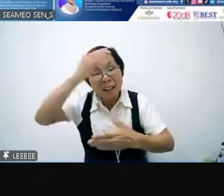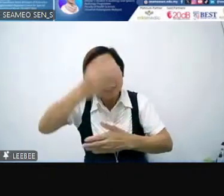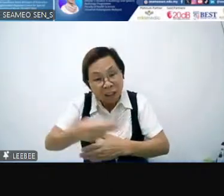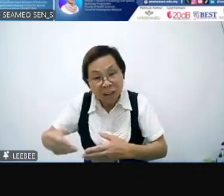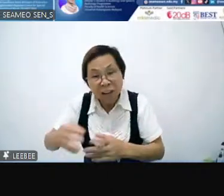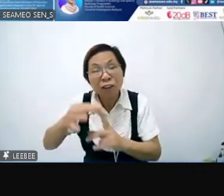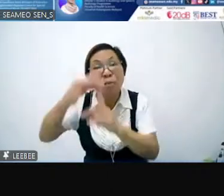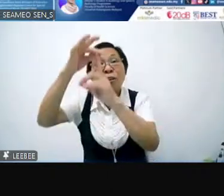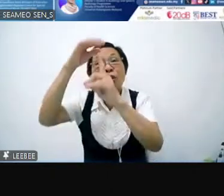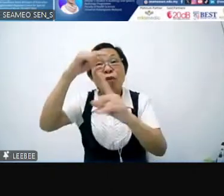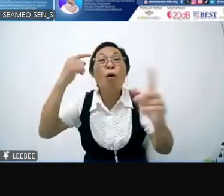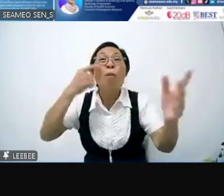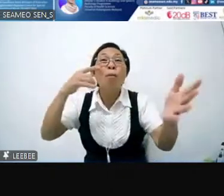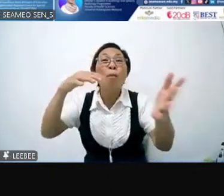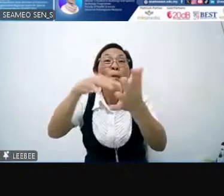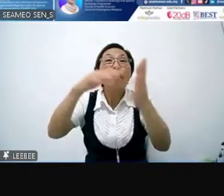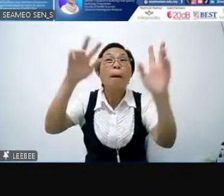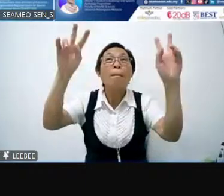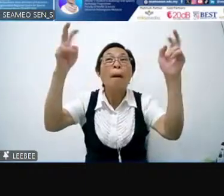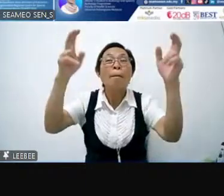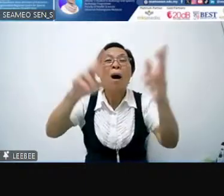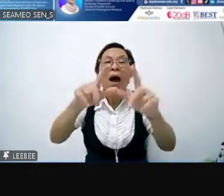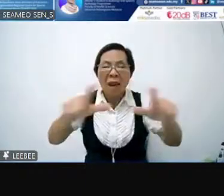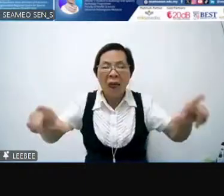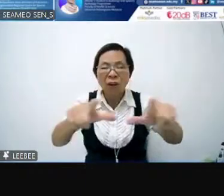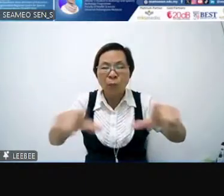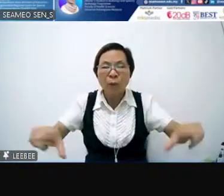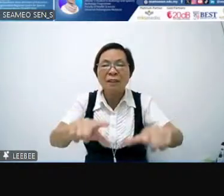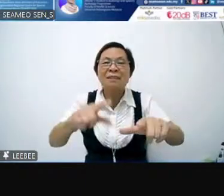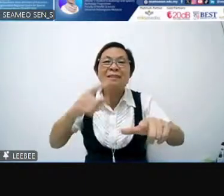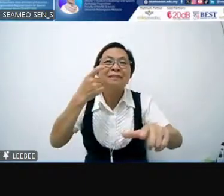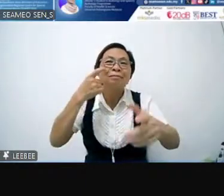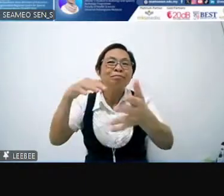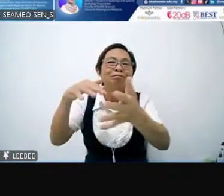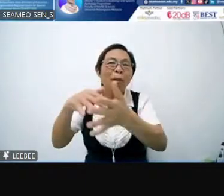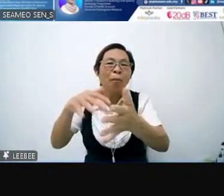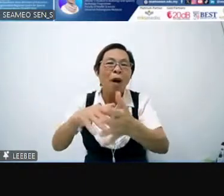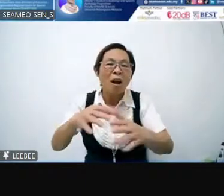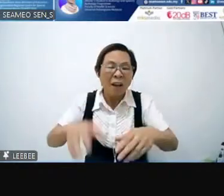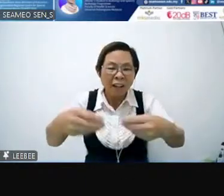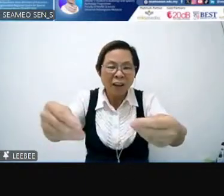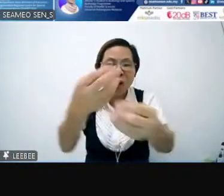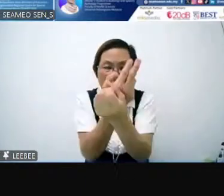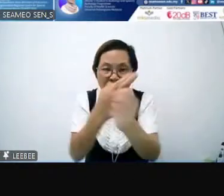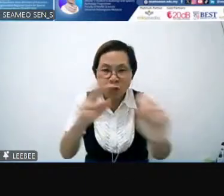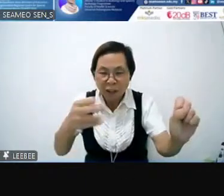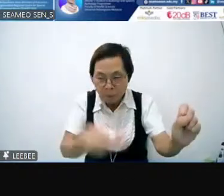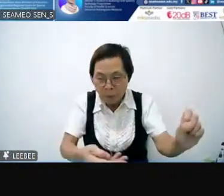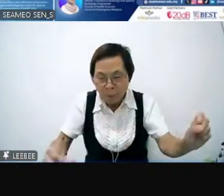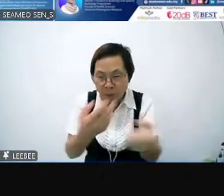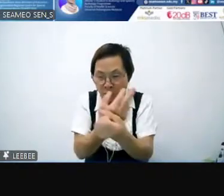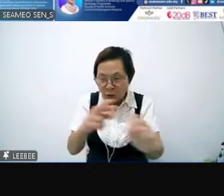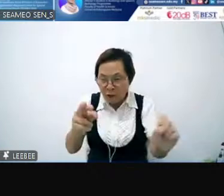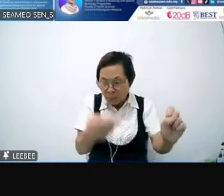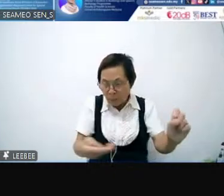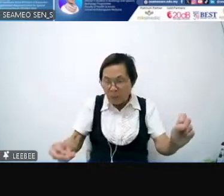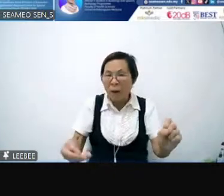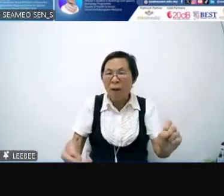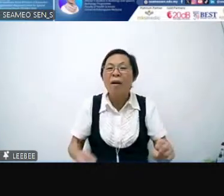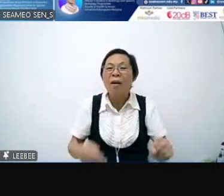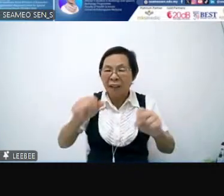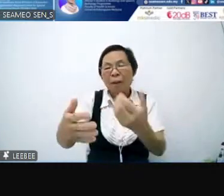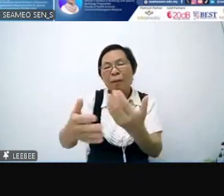especially for language subjects. Providing more ready-made resources could ease this